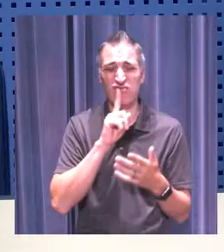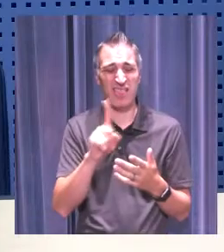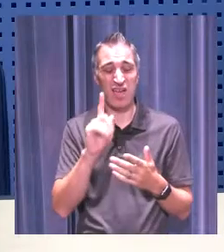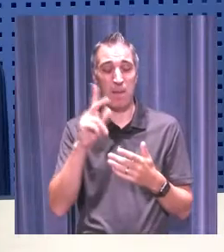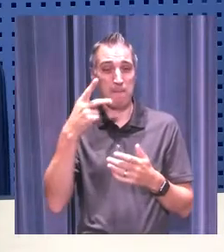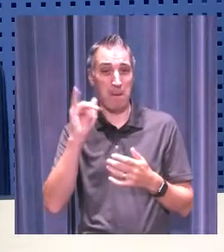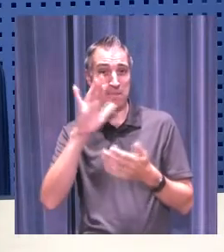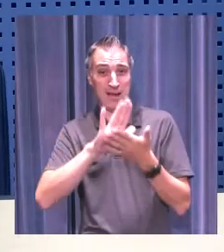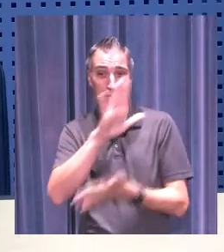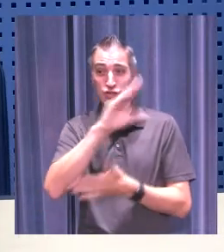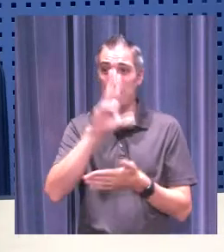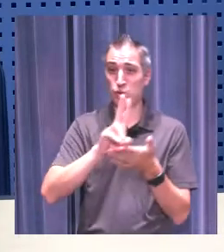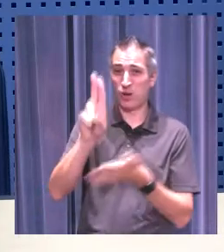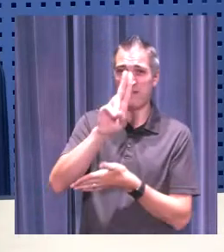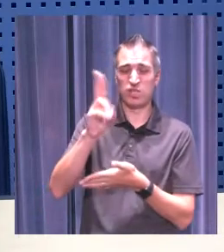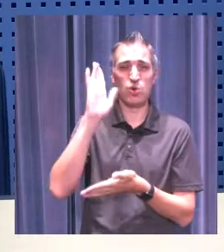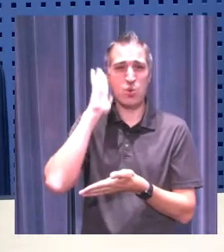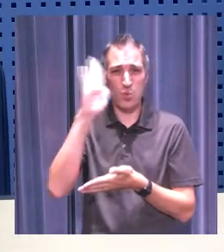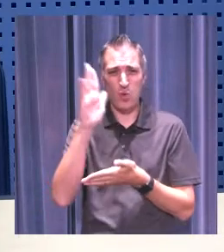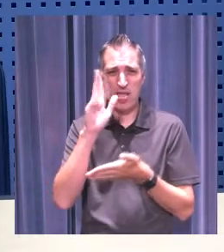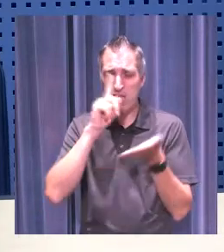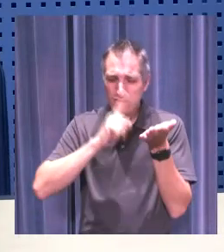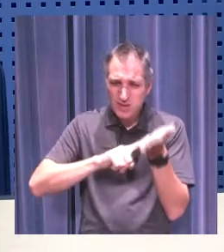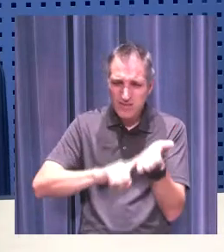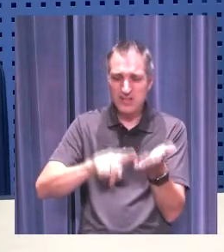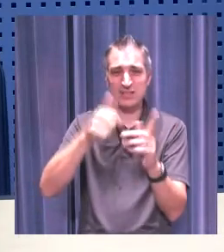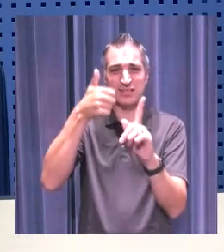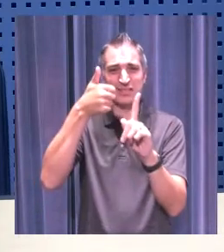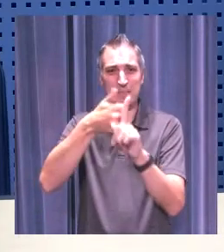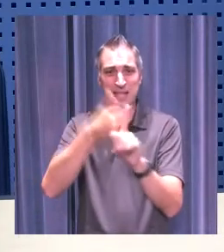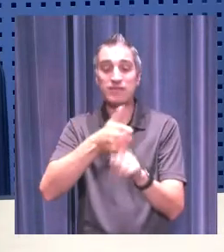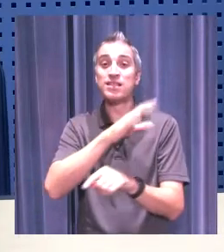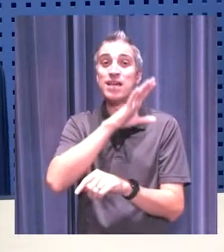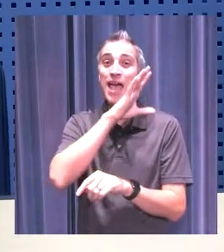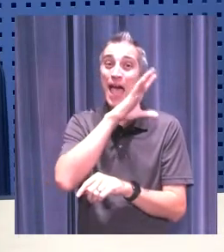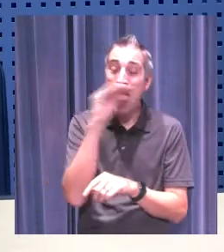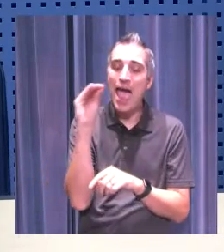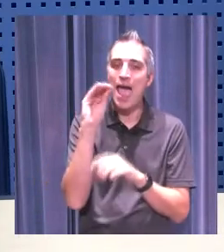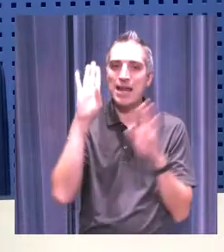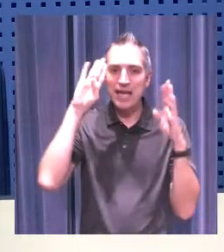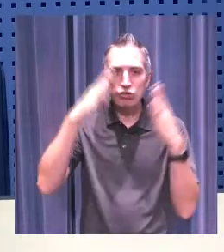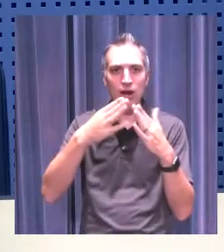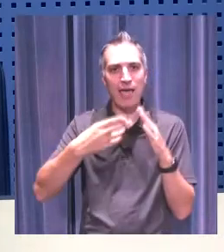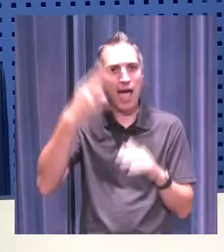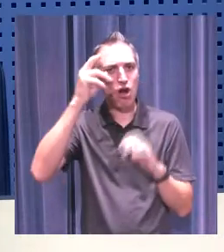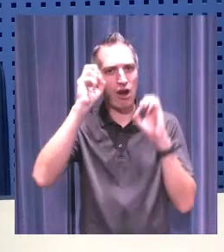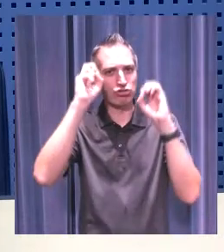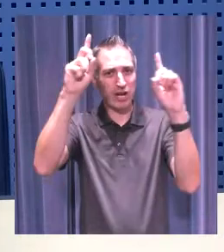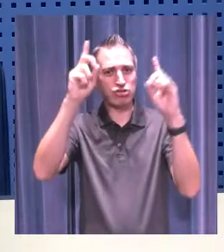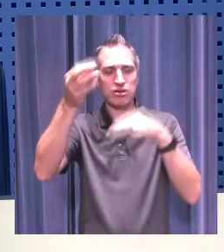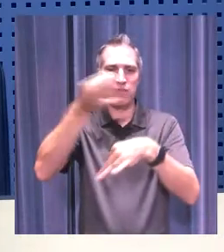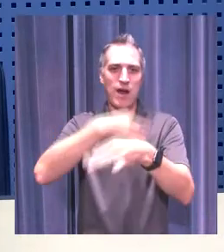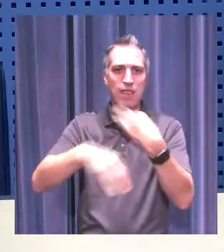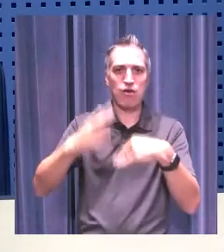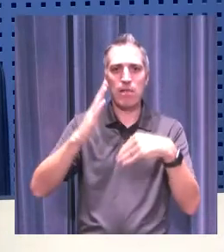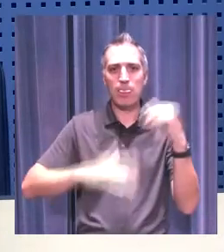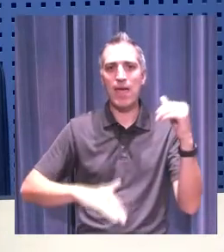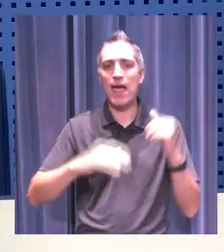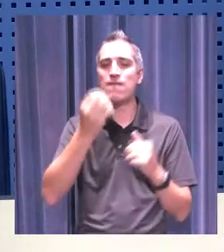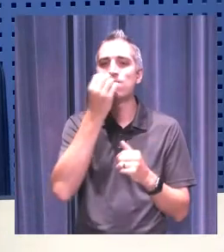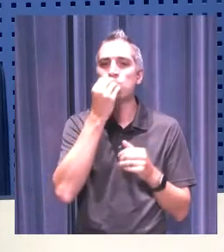colleges and universities are going to scrutinize themselves and concentrate on higher education rather than food